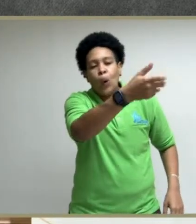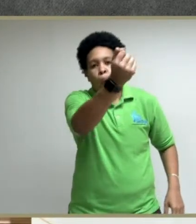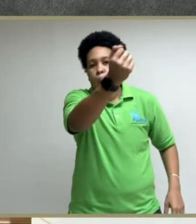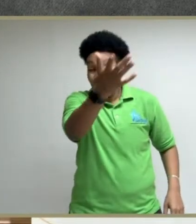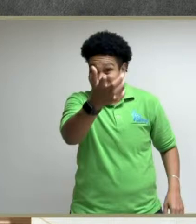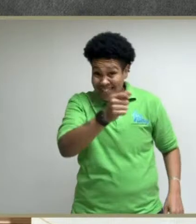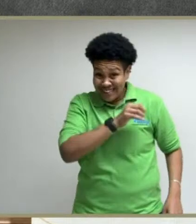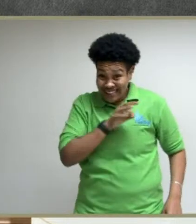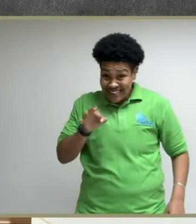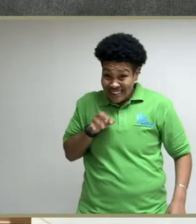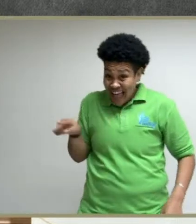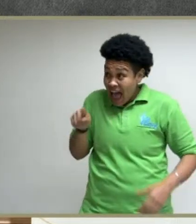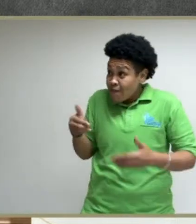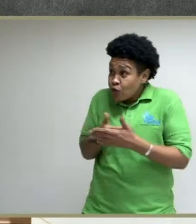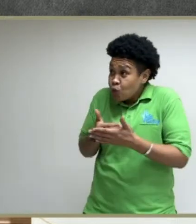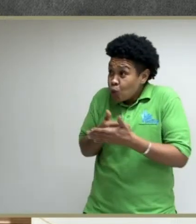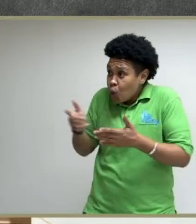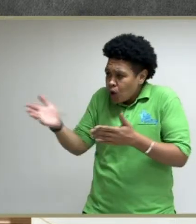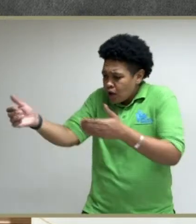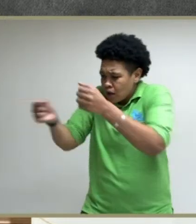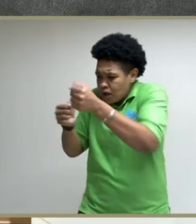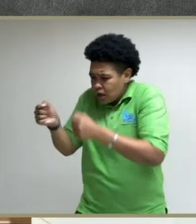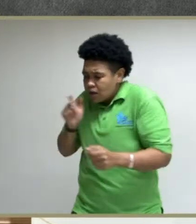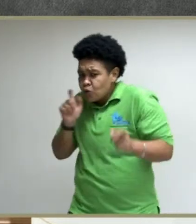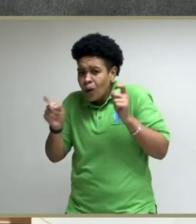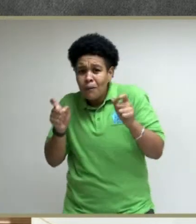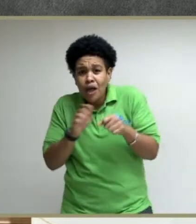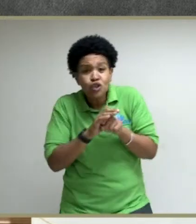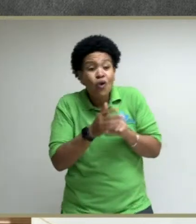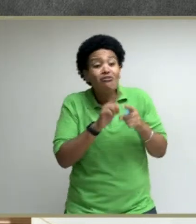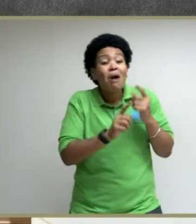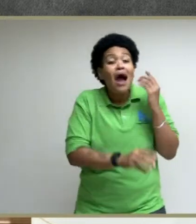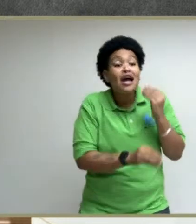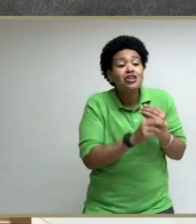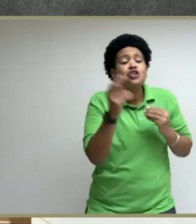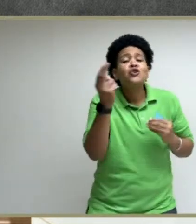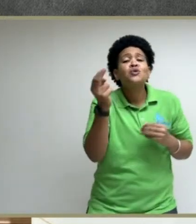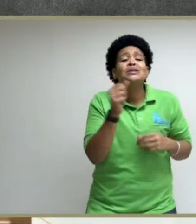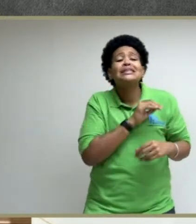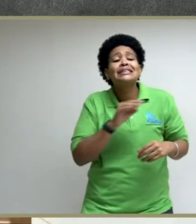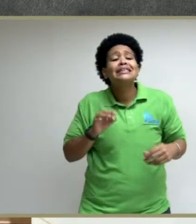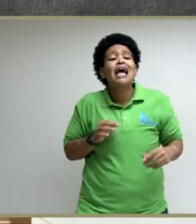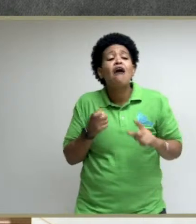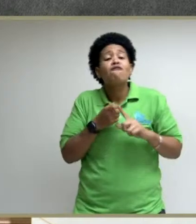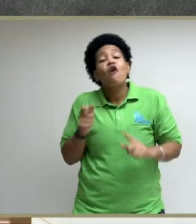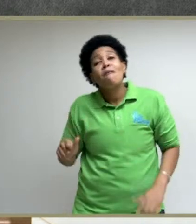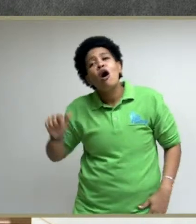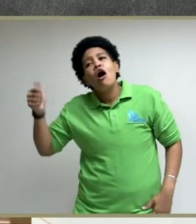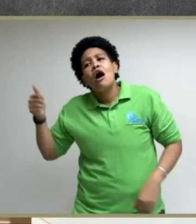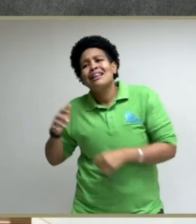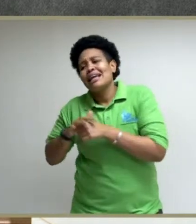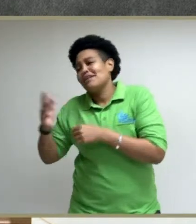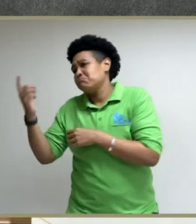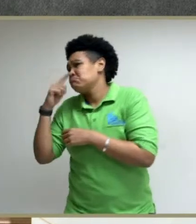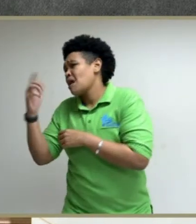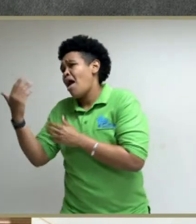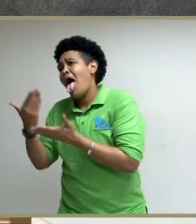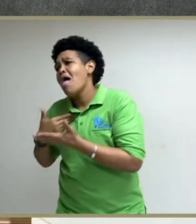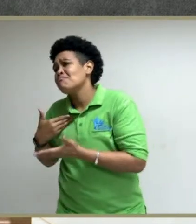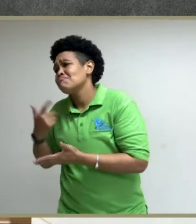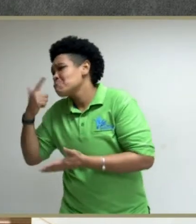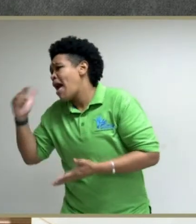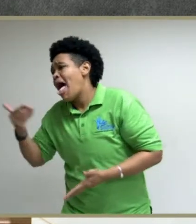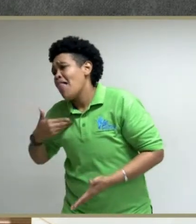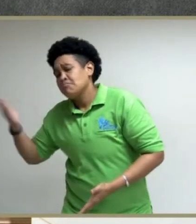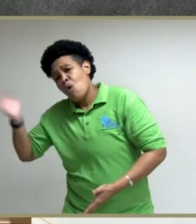of them newly hired to manage COVID, but we would have been utilizing staff from other areas, and we would have